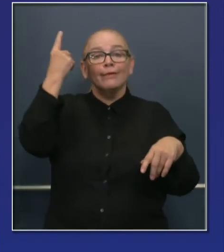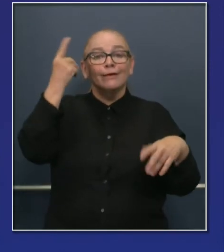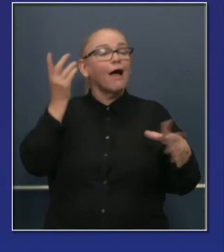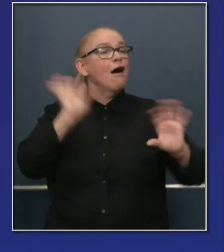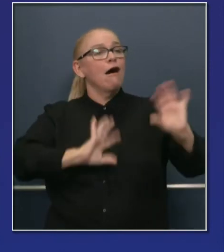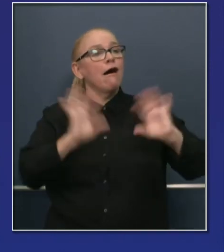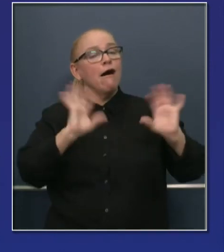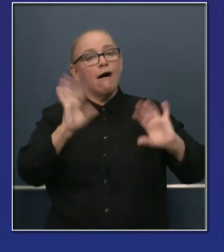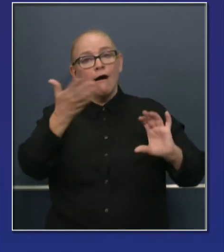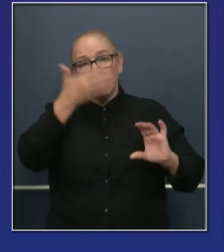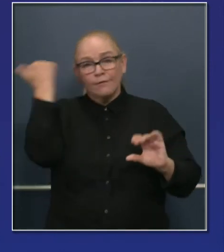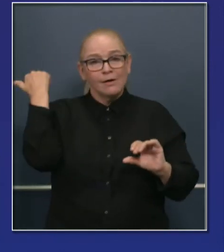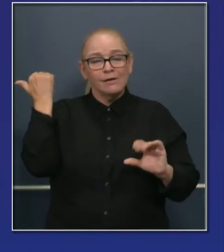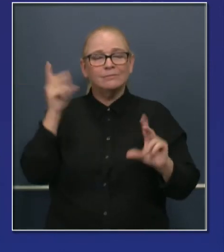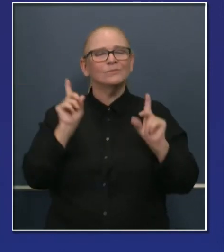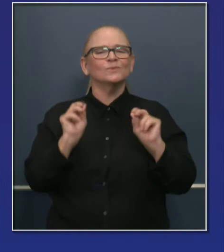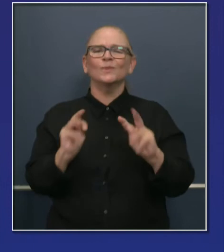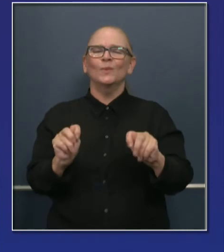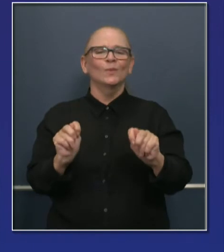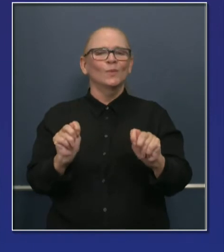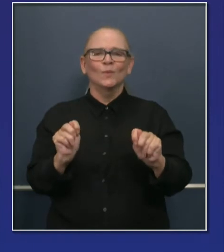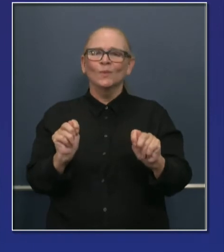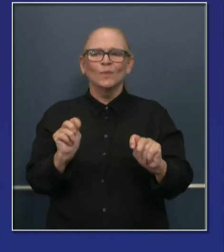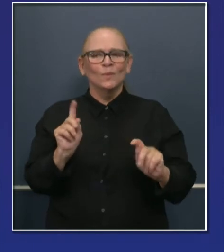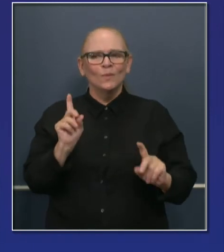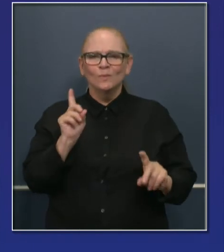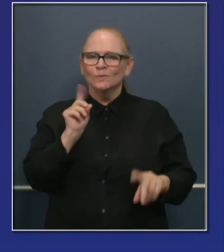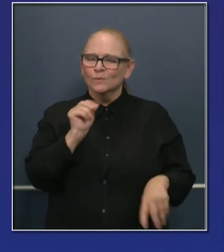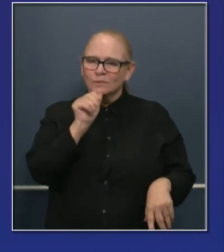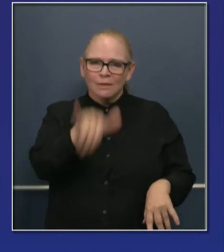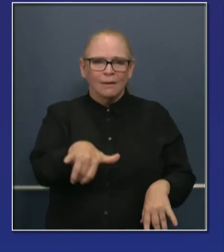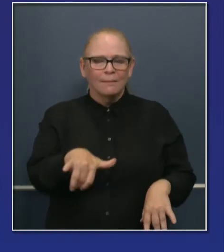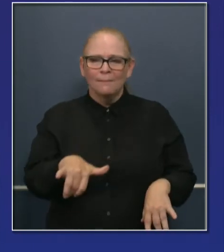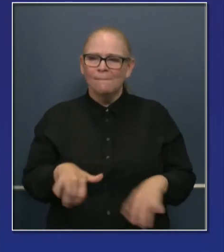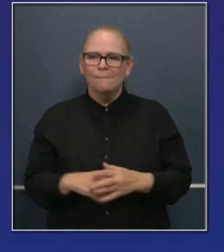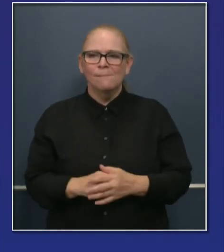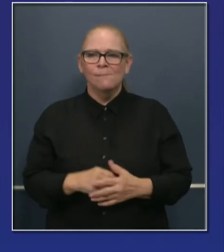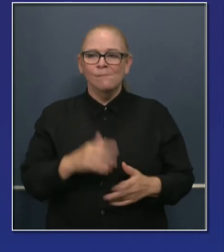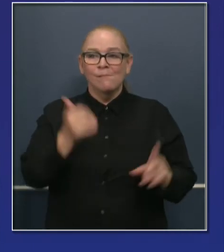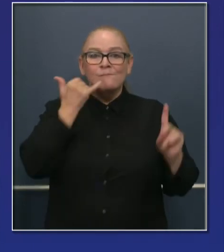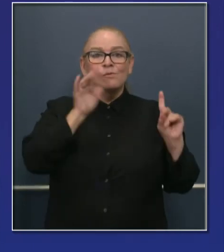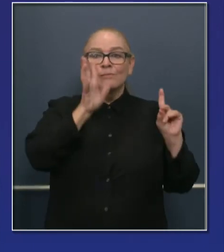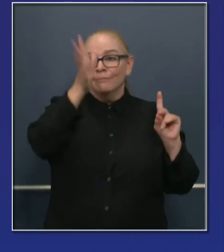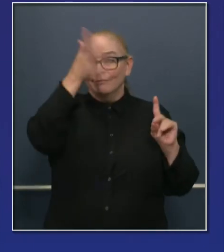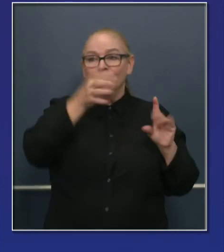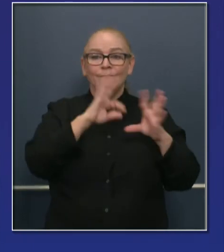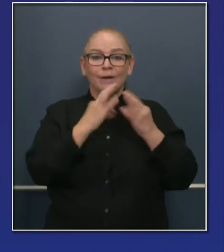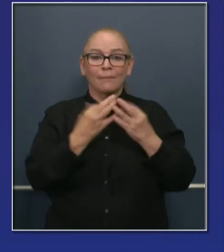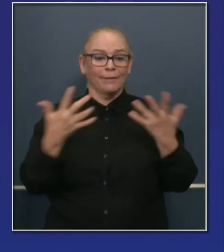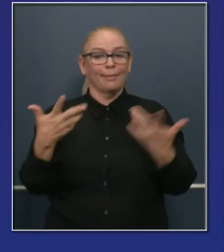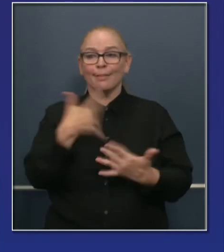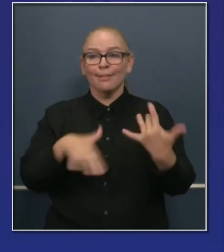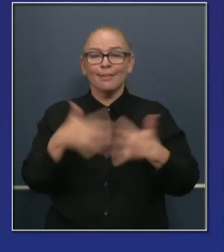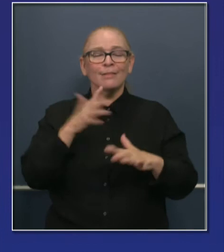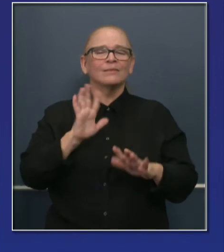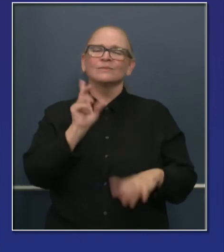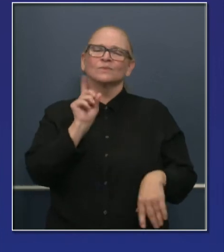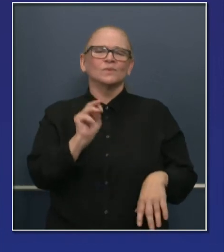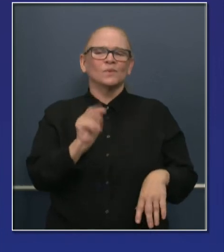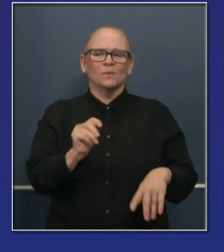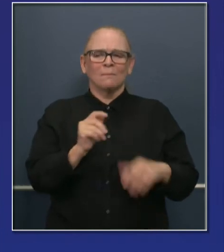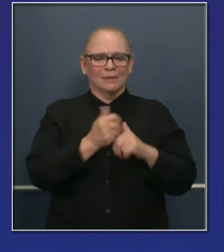extended family members, or just generationally, you are connecting with loved